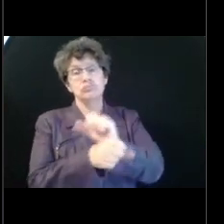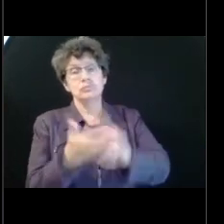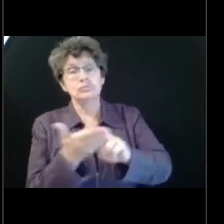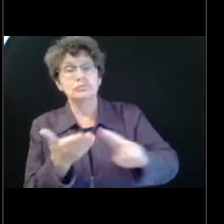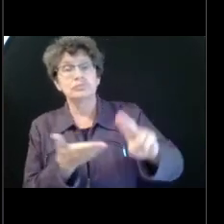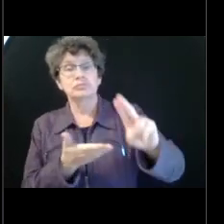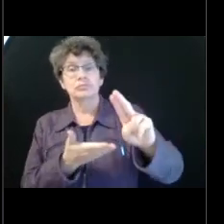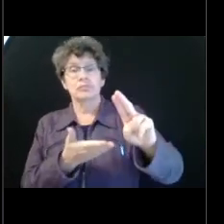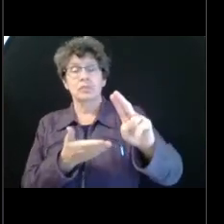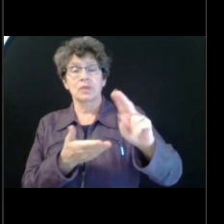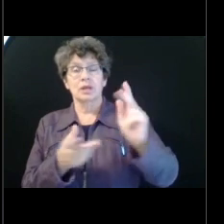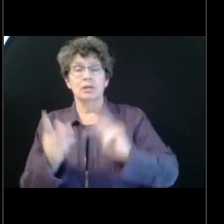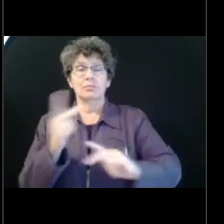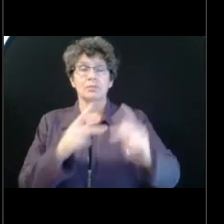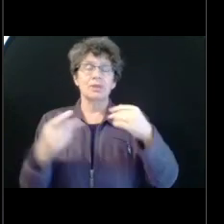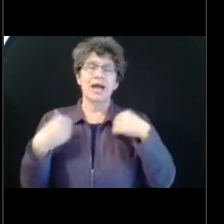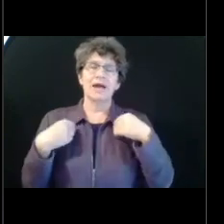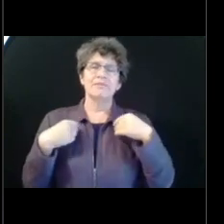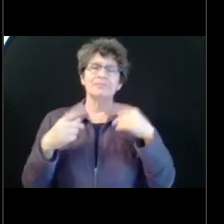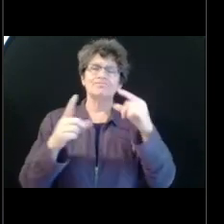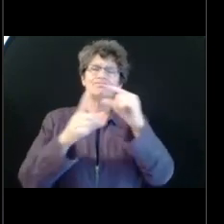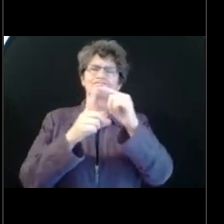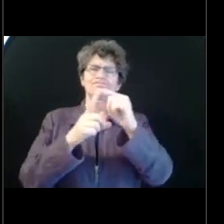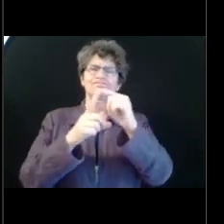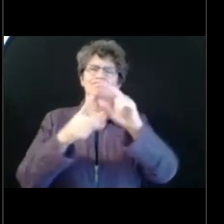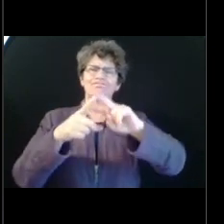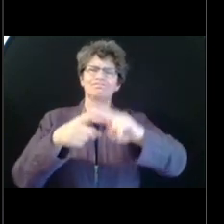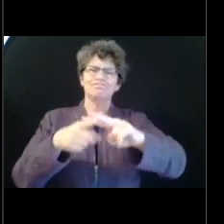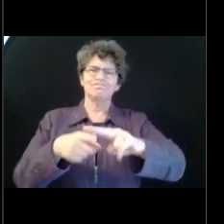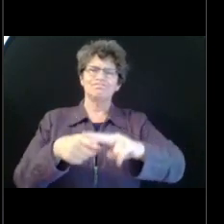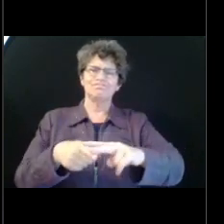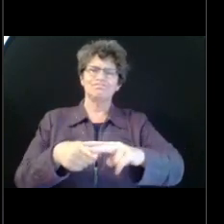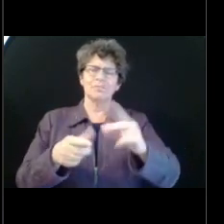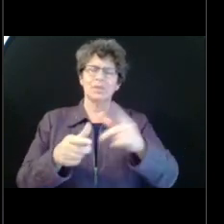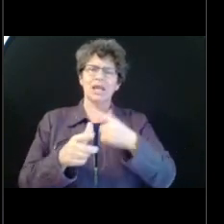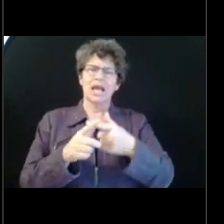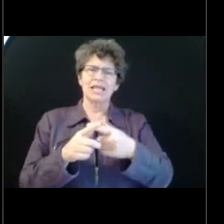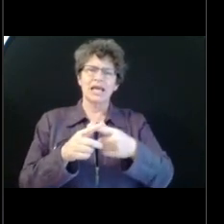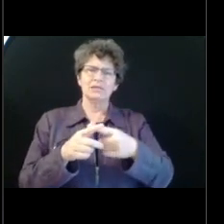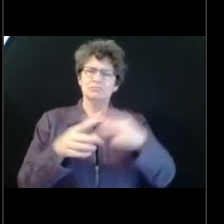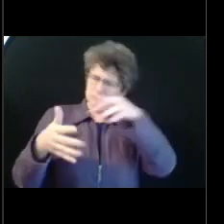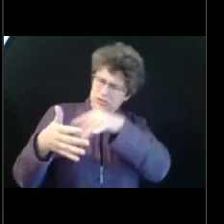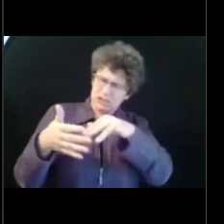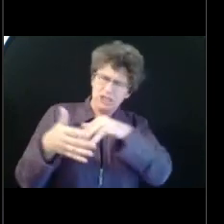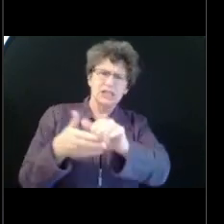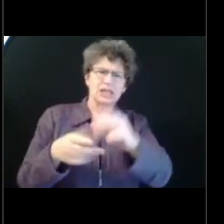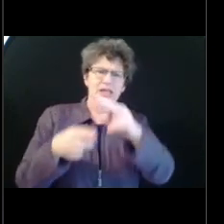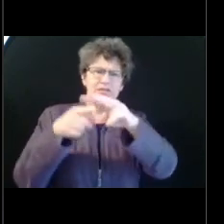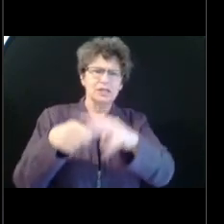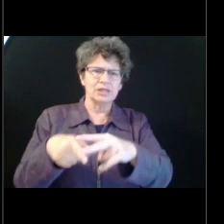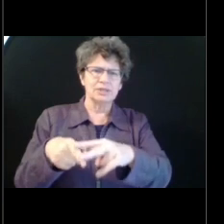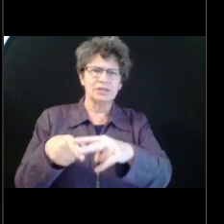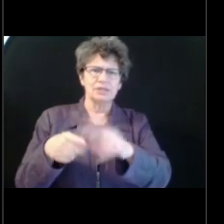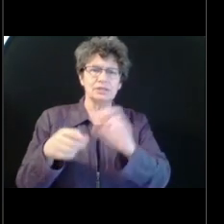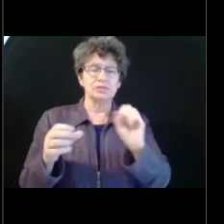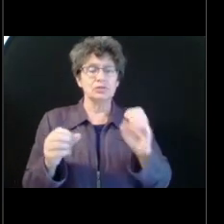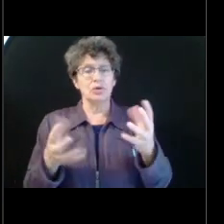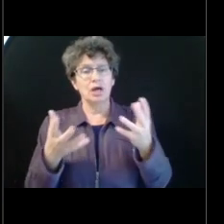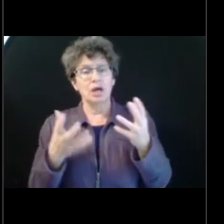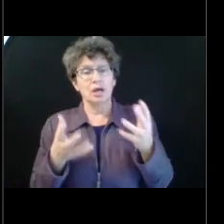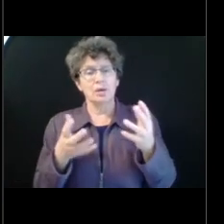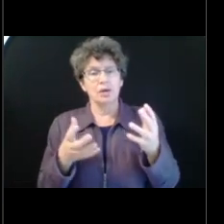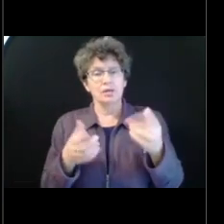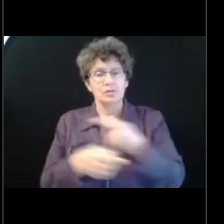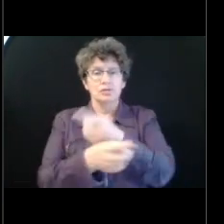people come up with terms and then they spend a lifetime studying them. So I would like to remind